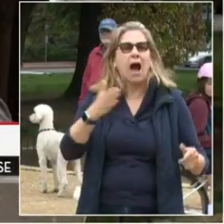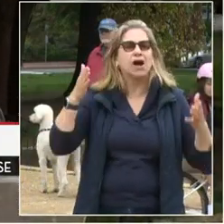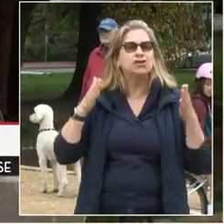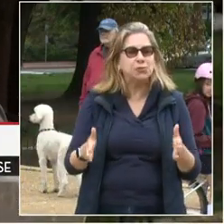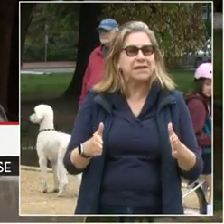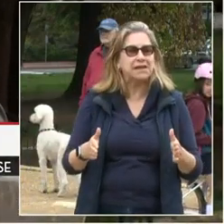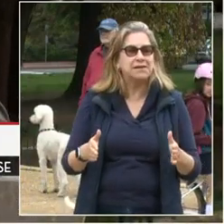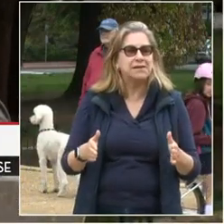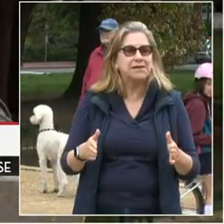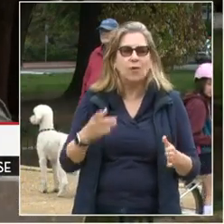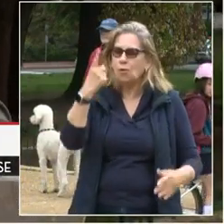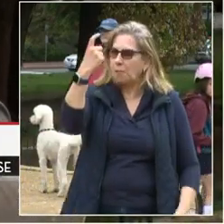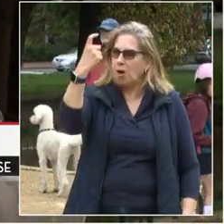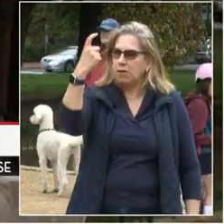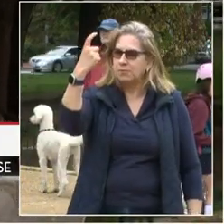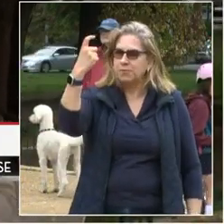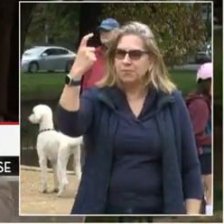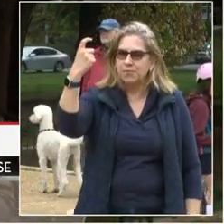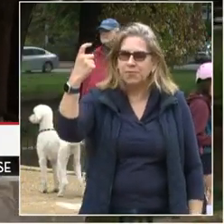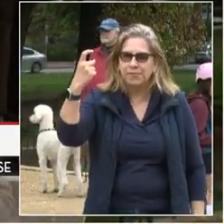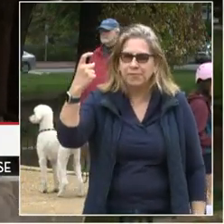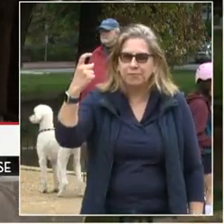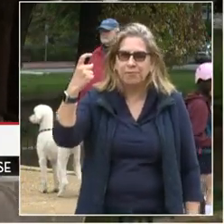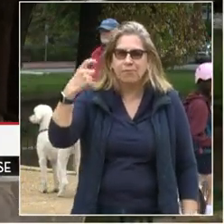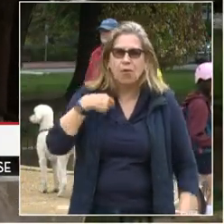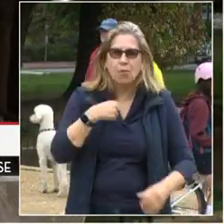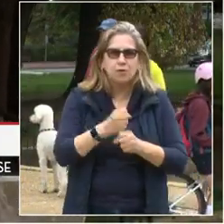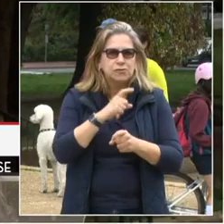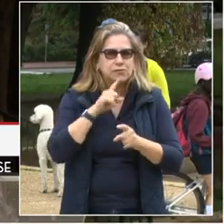One last time, just to make sure they all heard us.